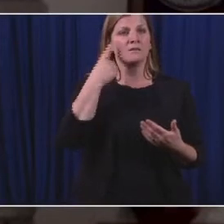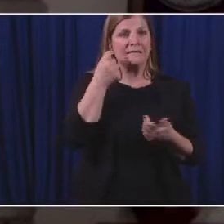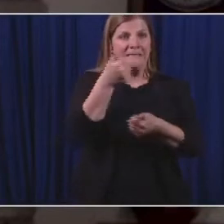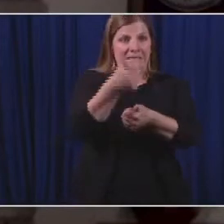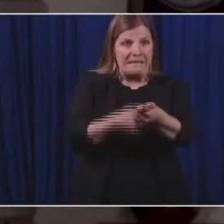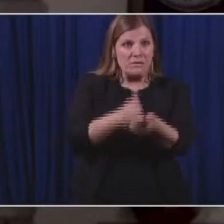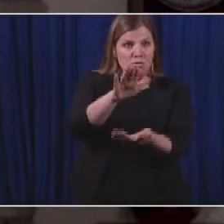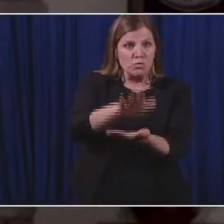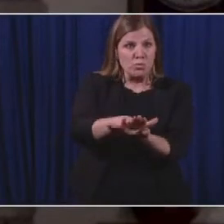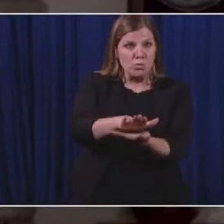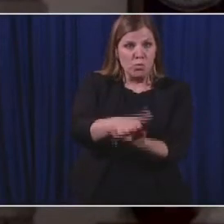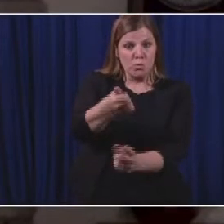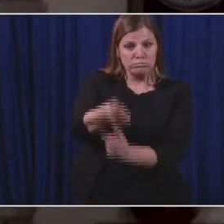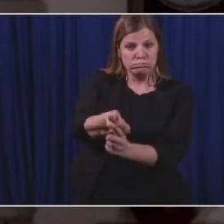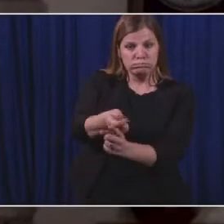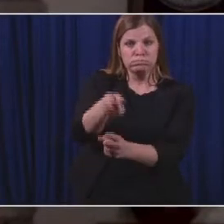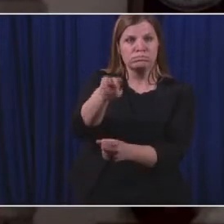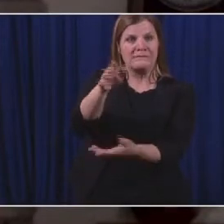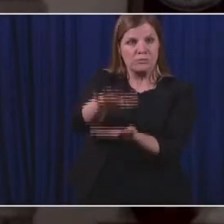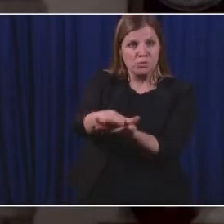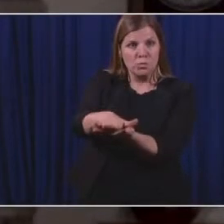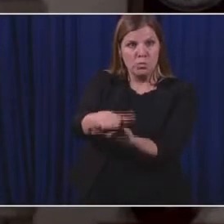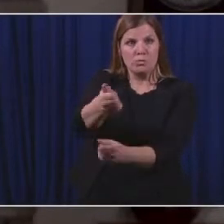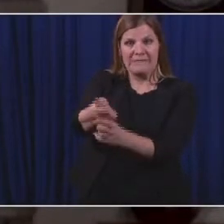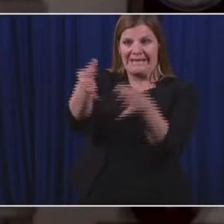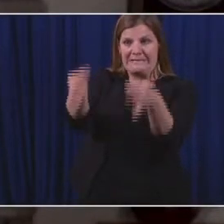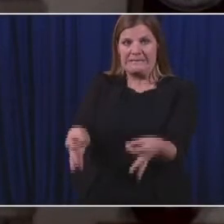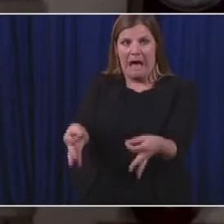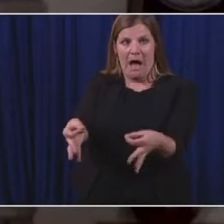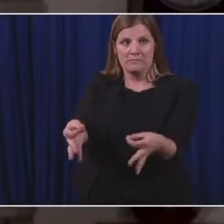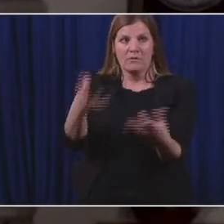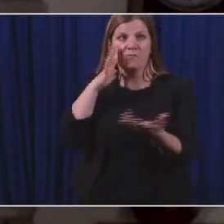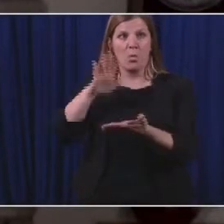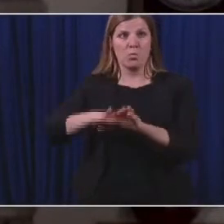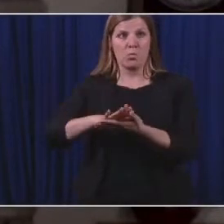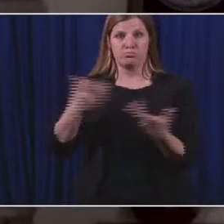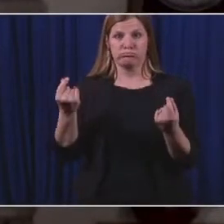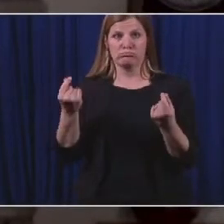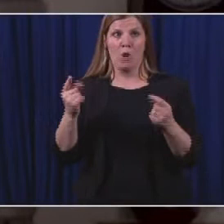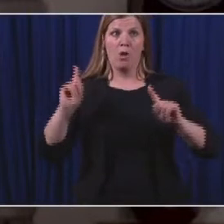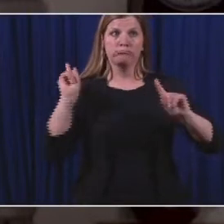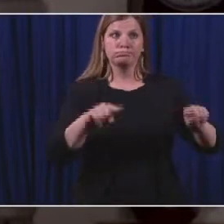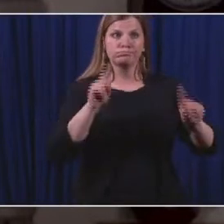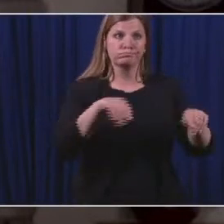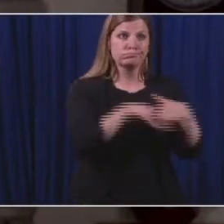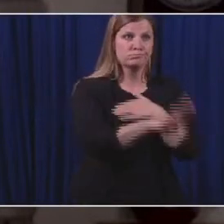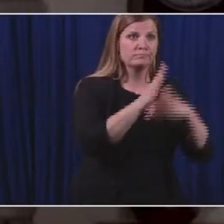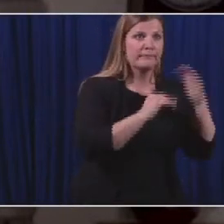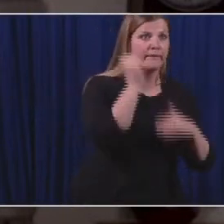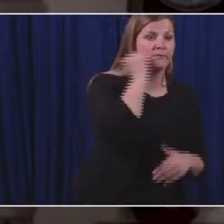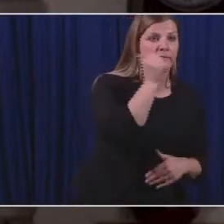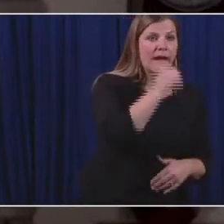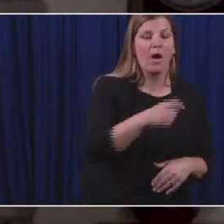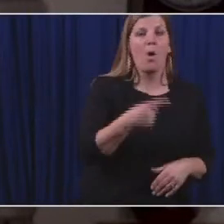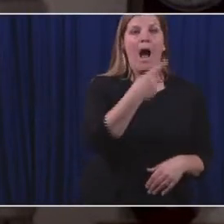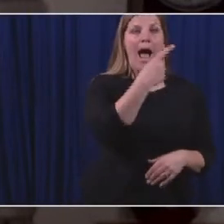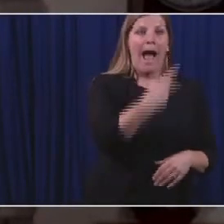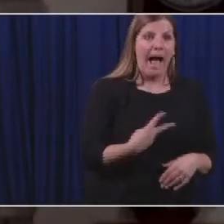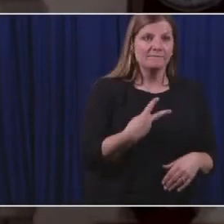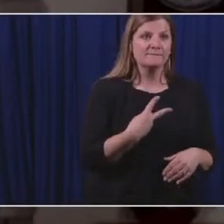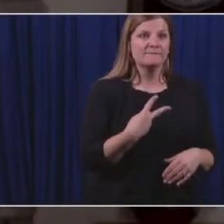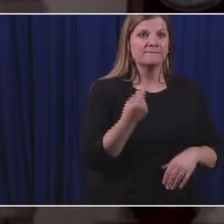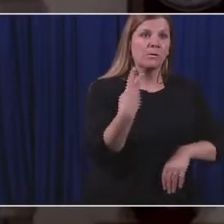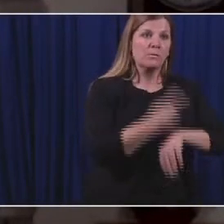has been making that decision. Are they in person? Are they hybrid? Are they remote? And every